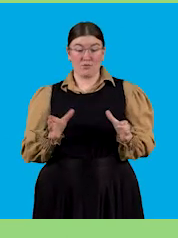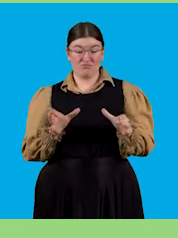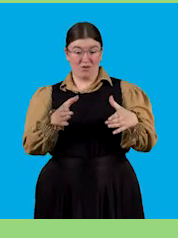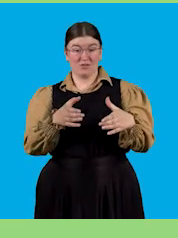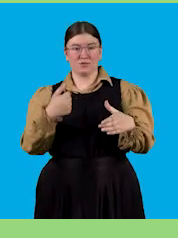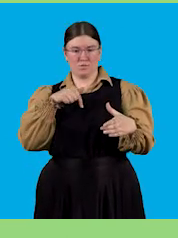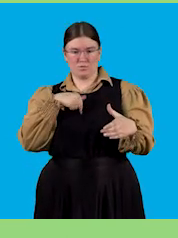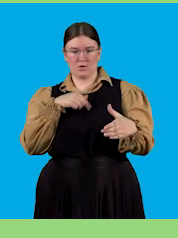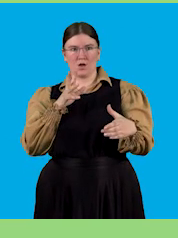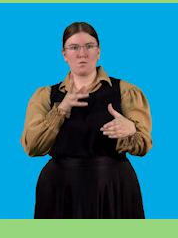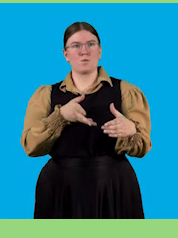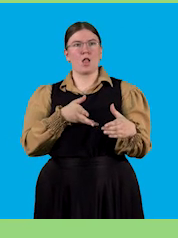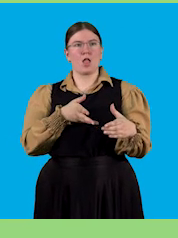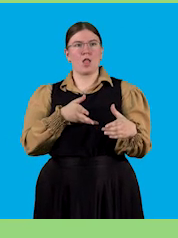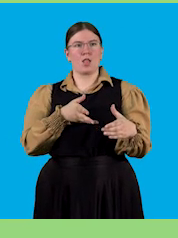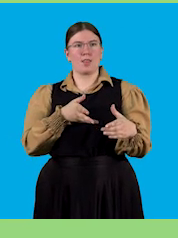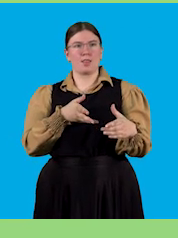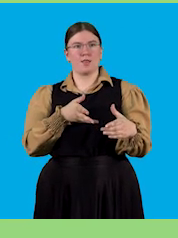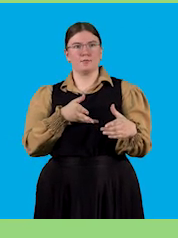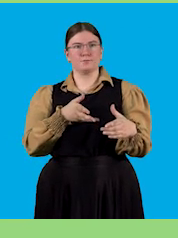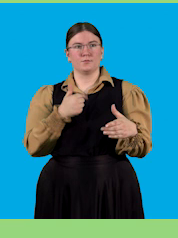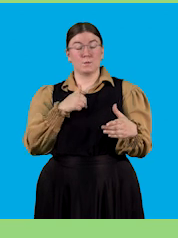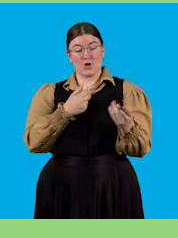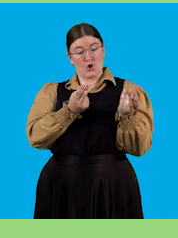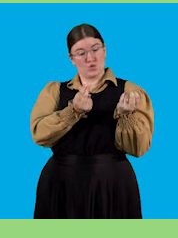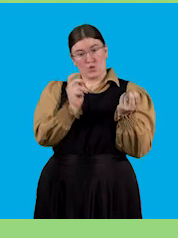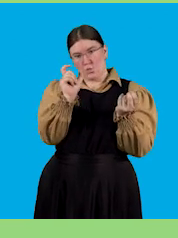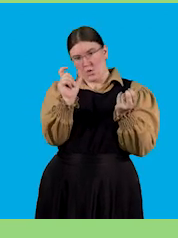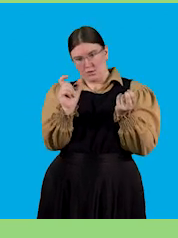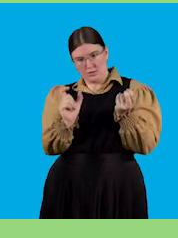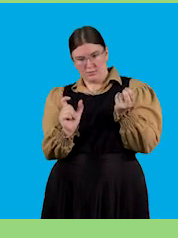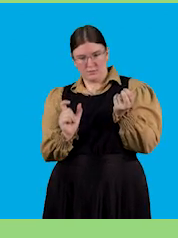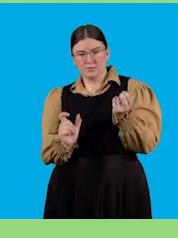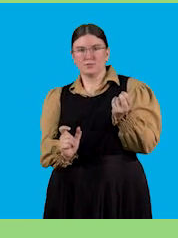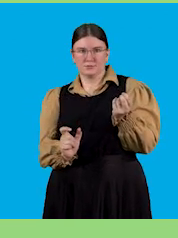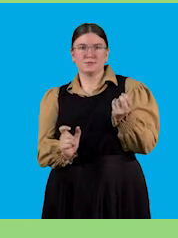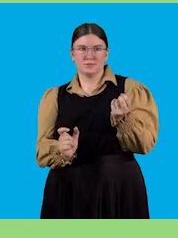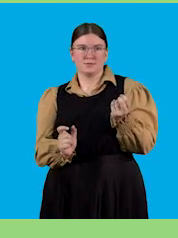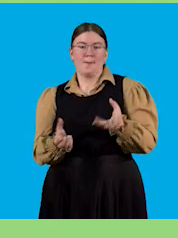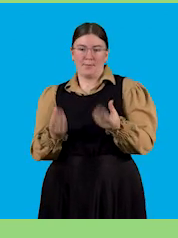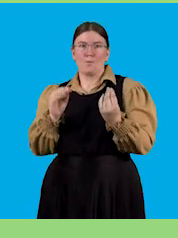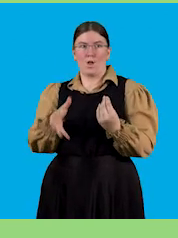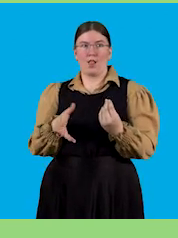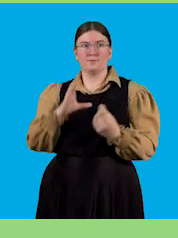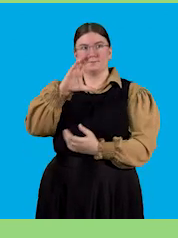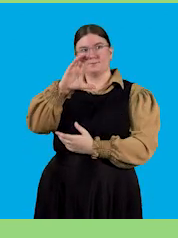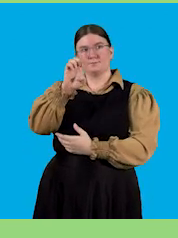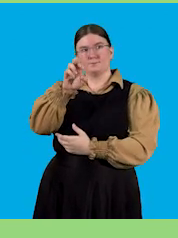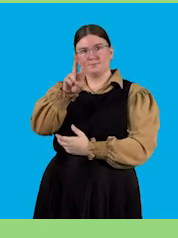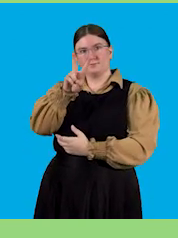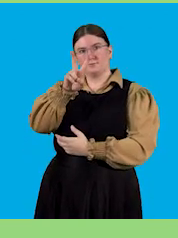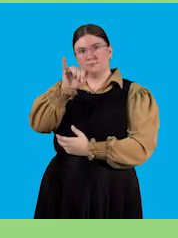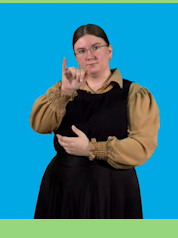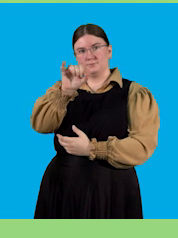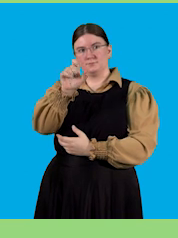So in this lesson, we are also going to come across the following new terms. We are going to come across the word